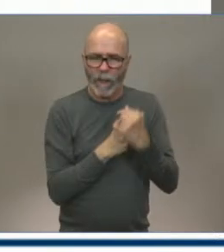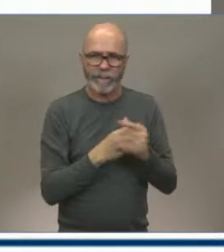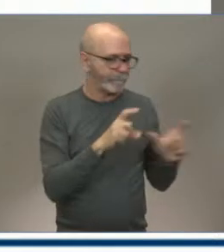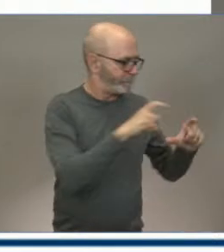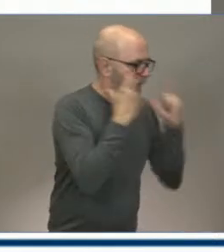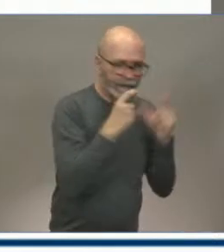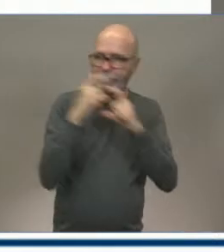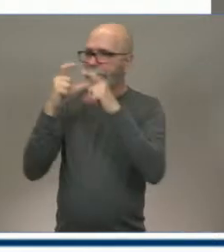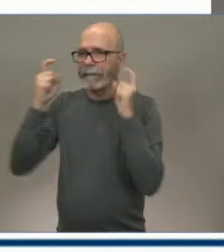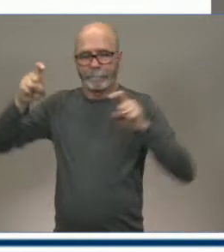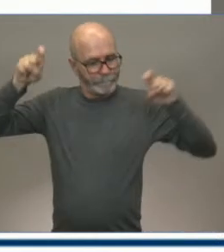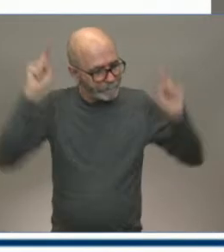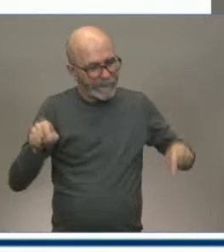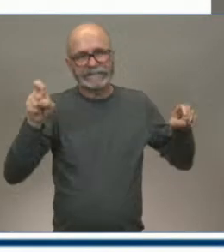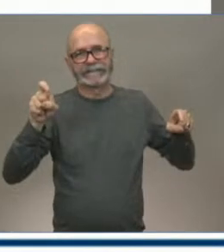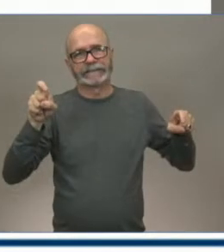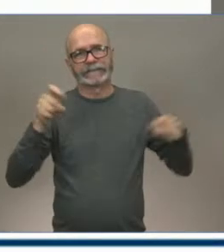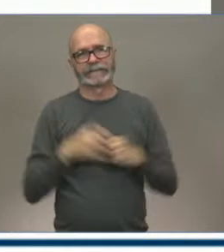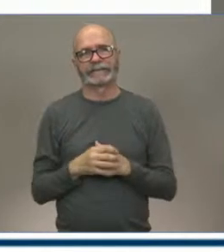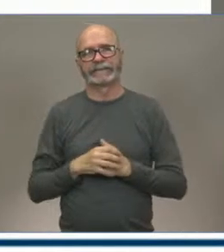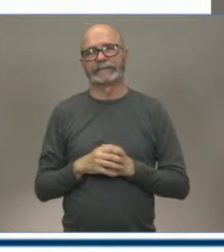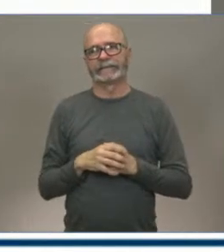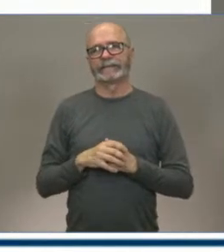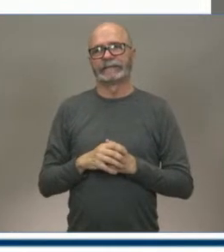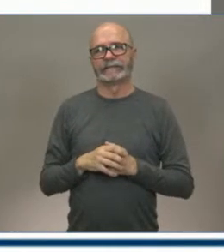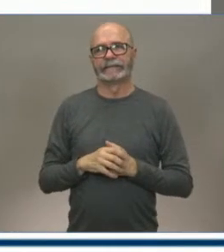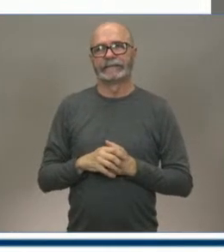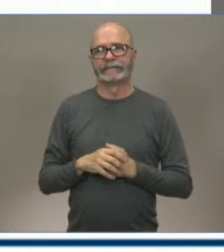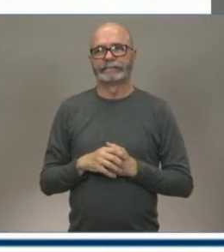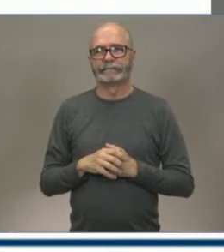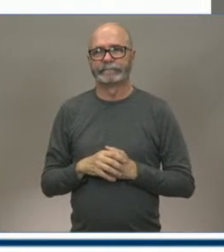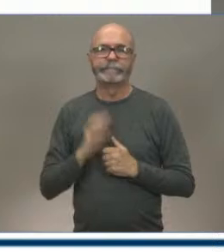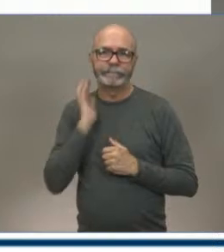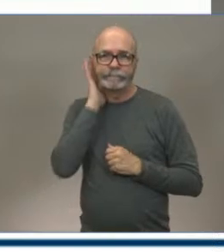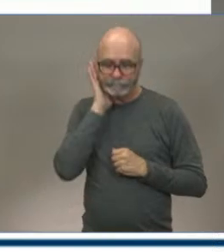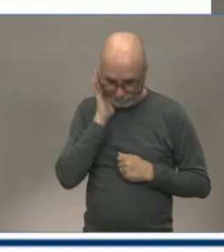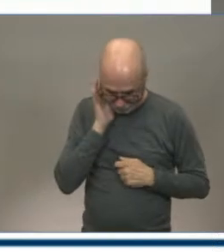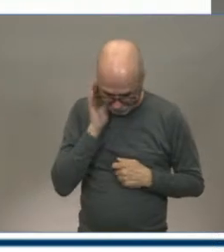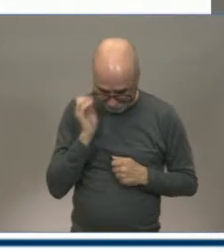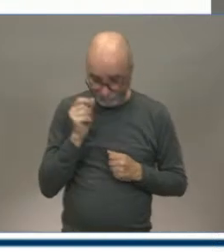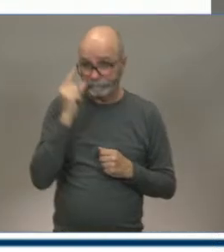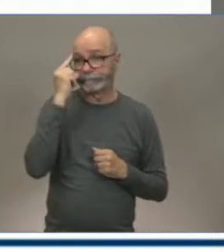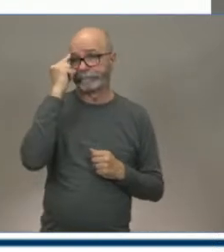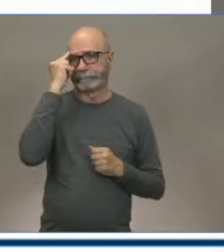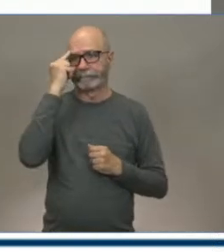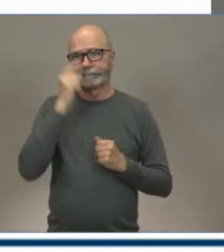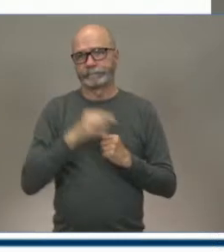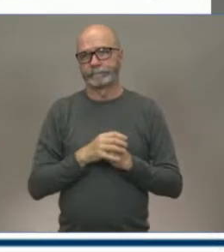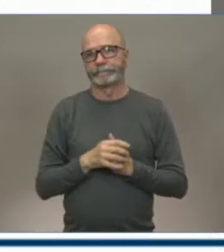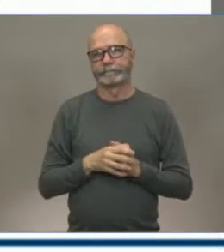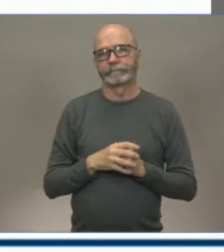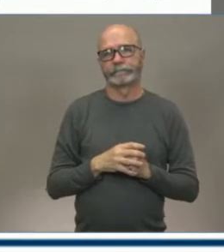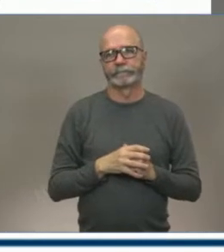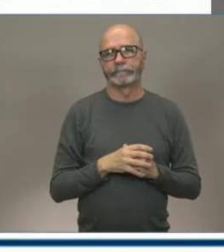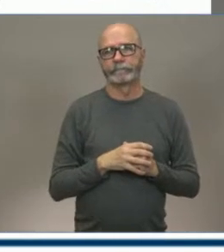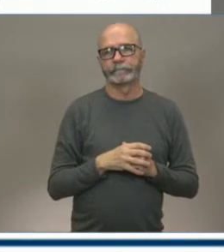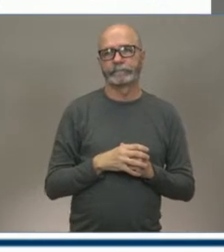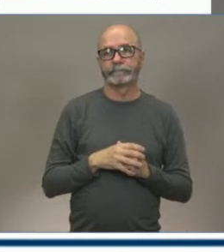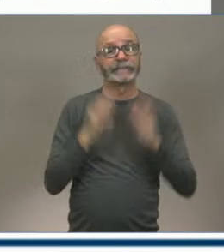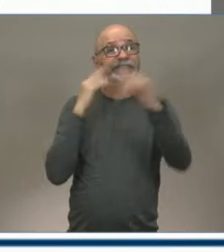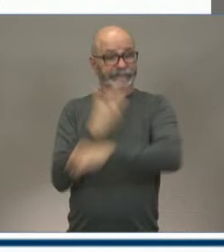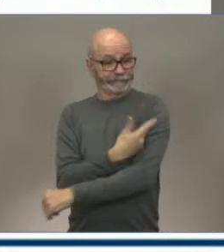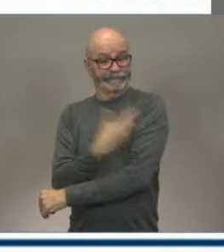wear a mask, not just the home care worker. We talked a lot about vaccines on Tuesday, but I just want to give a